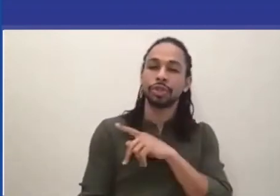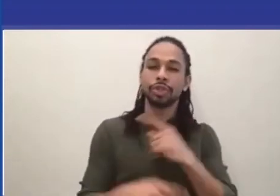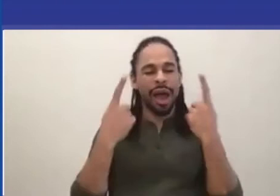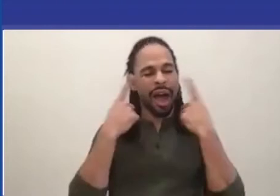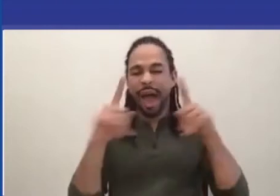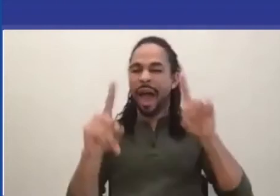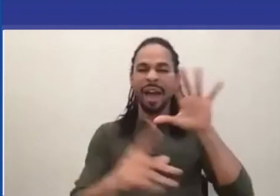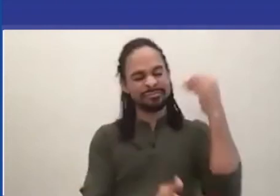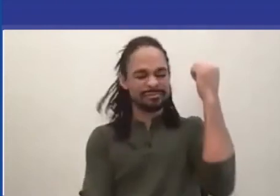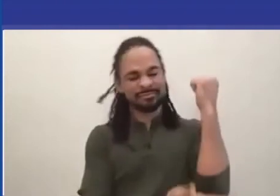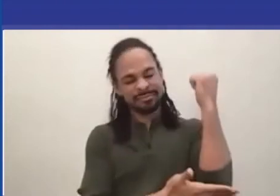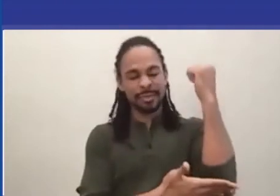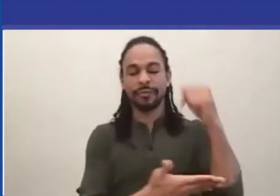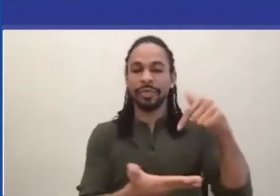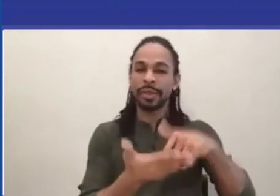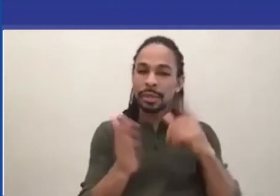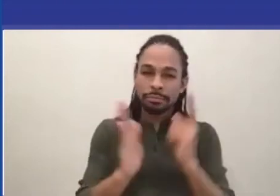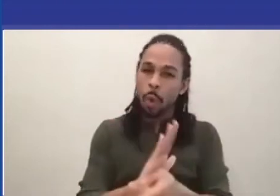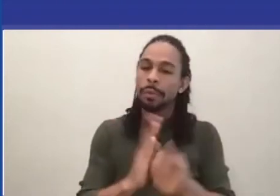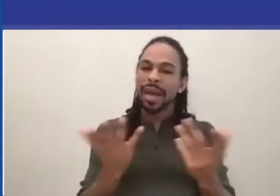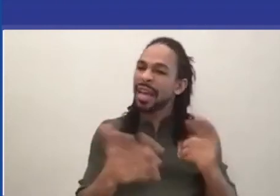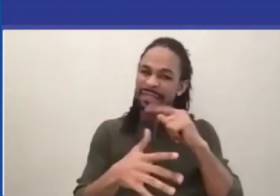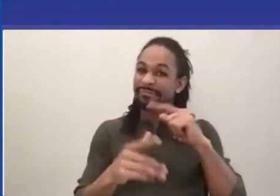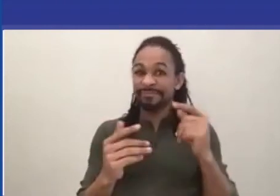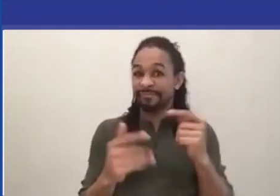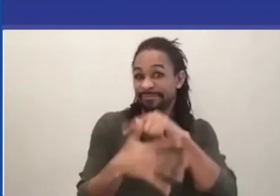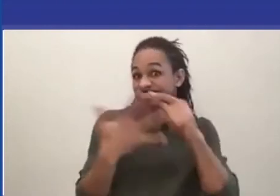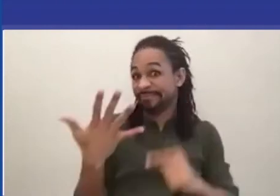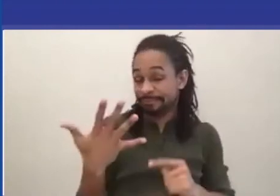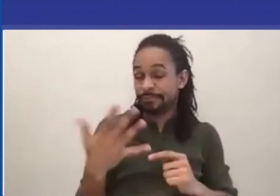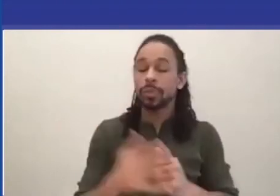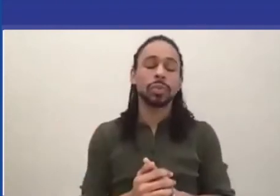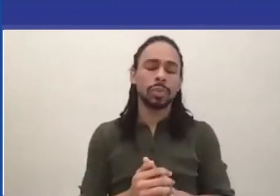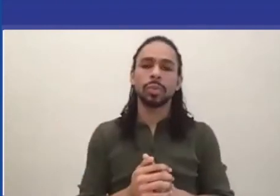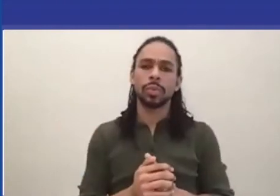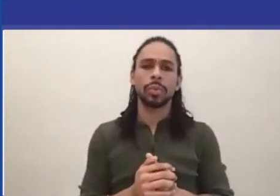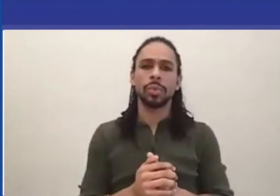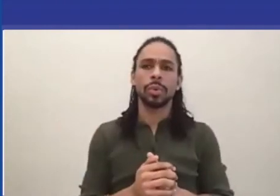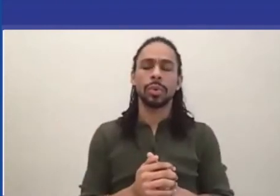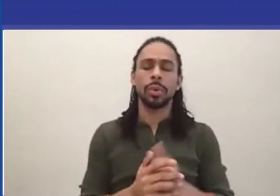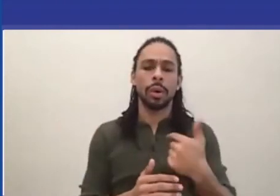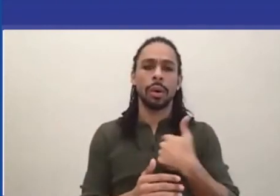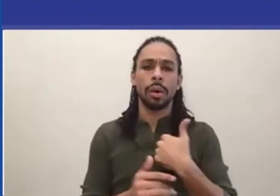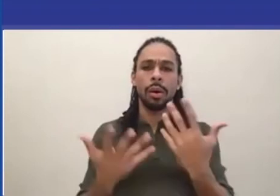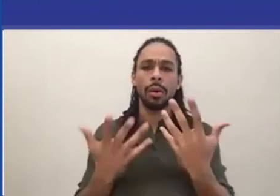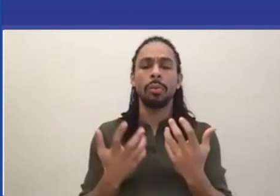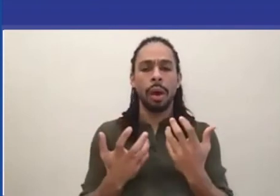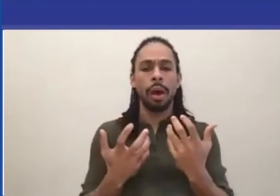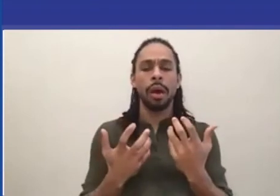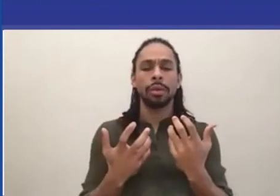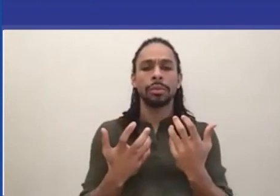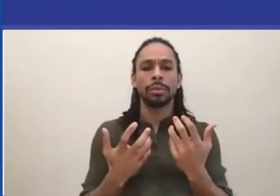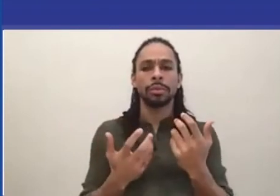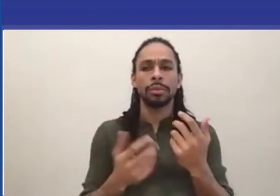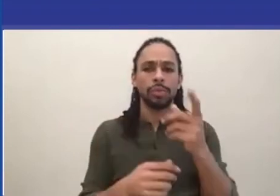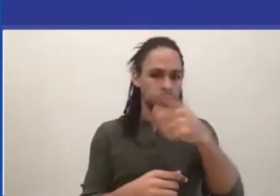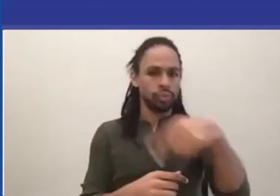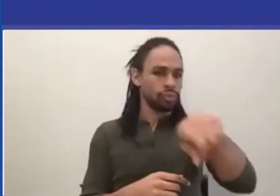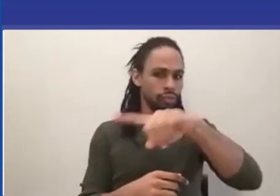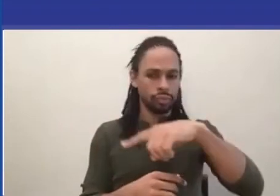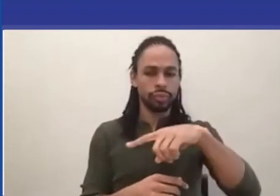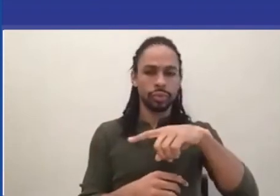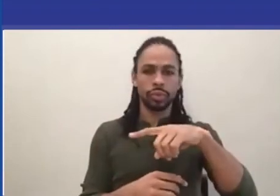moment. One of the things I'd like to ask you to share with our audience is, you know, are there